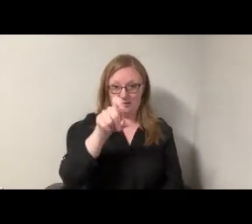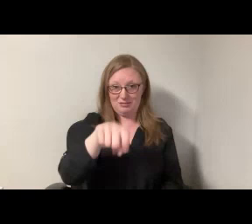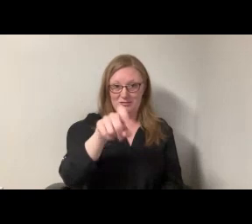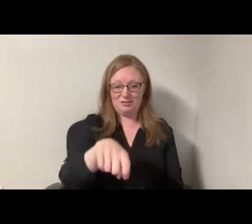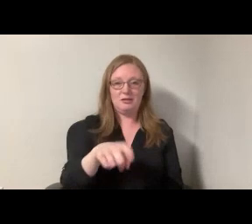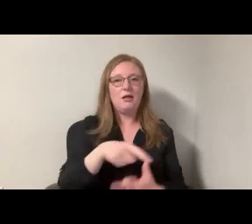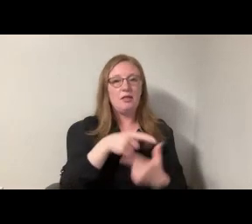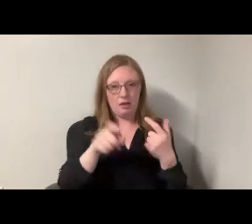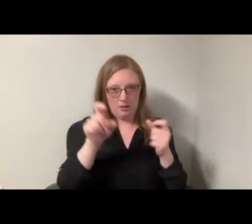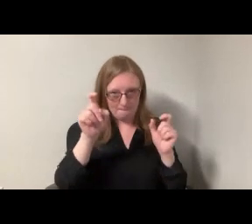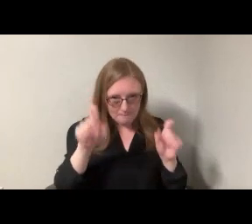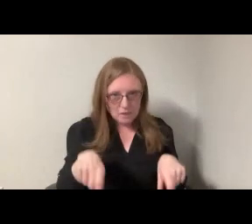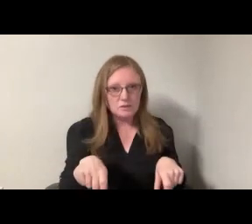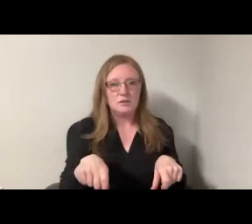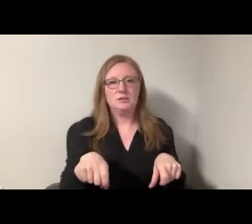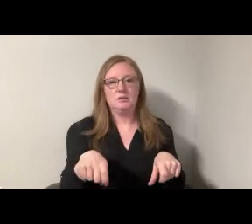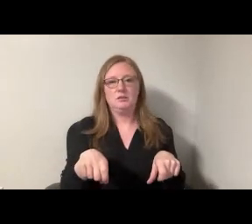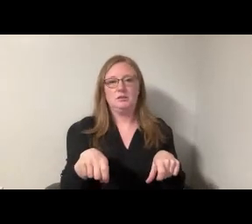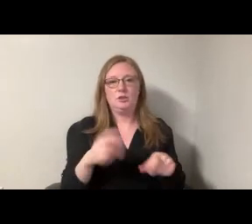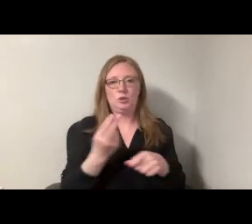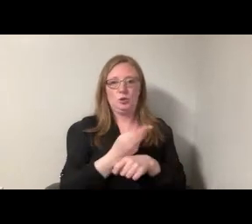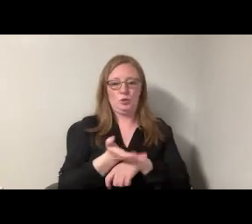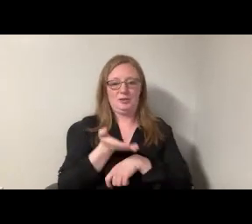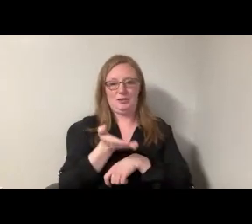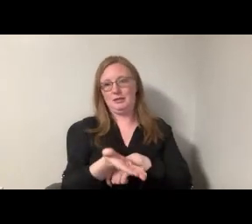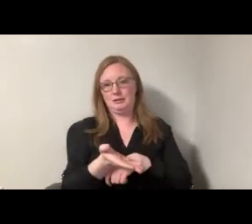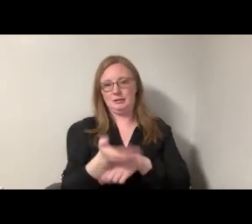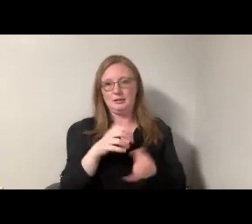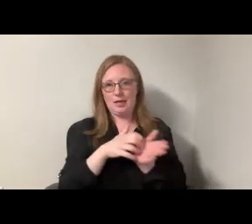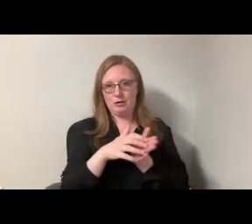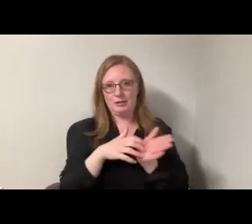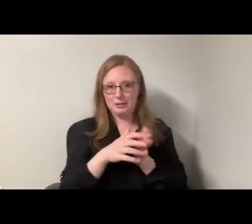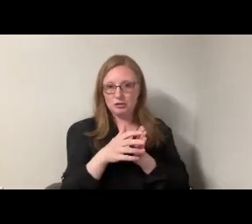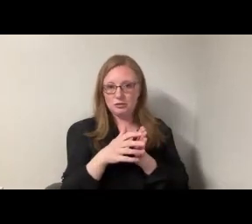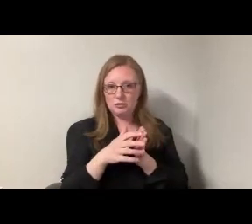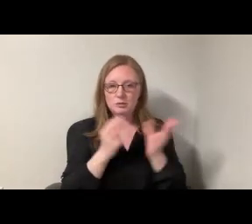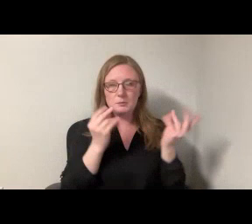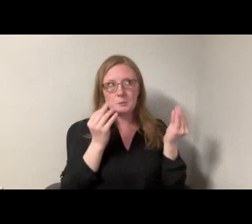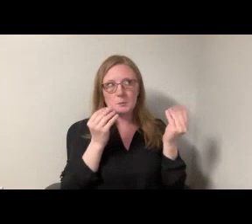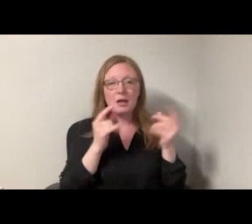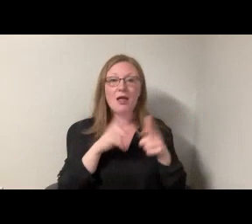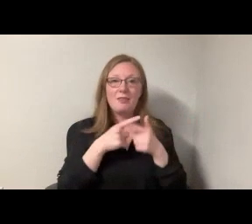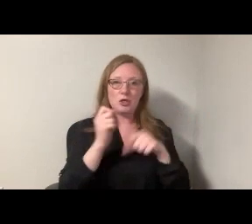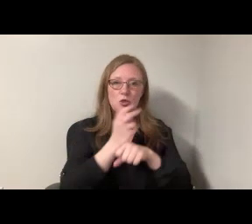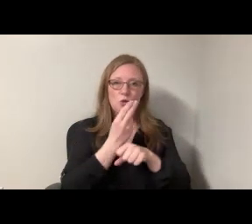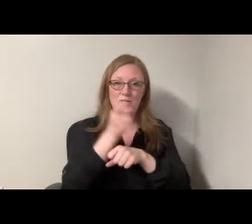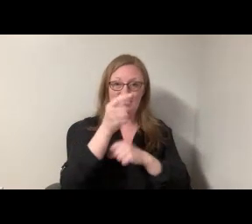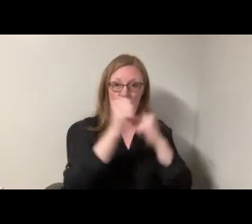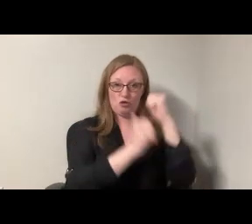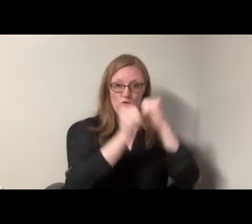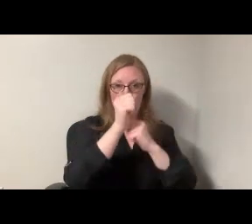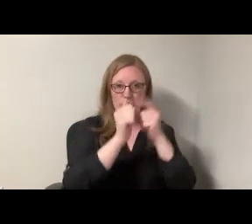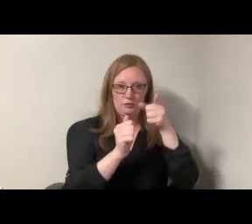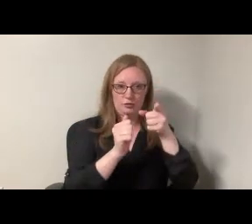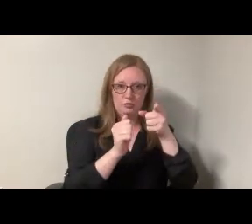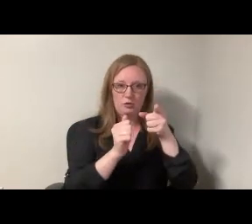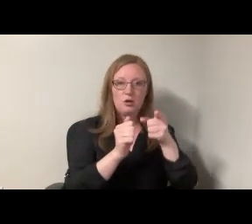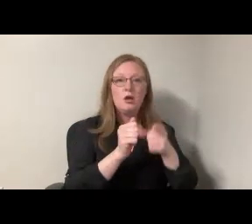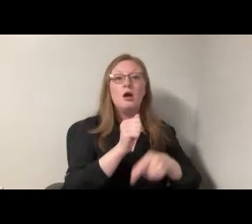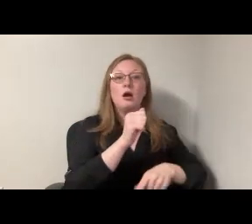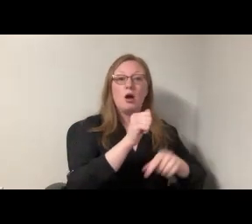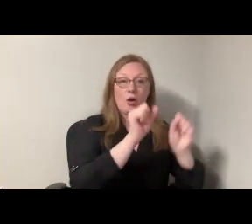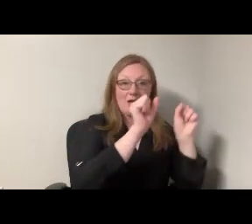it needs to be, use this kind of structure. What is the capability? What capacity?